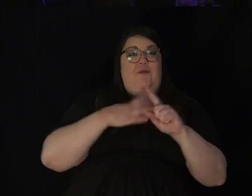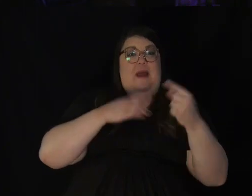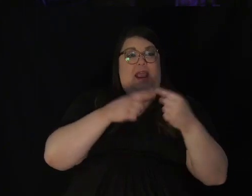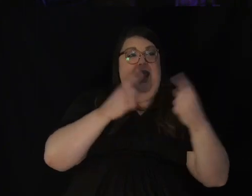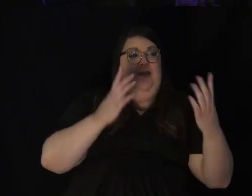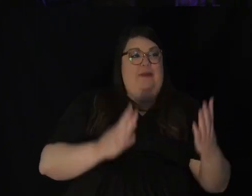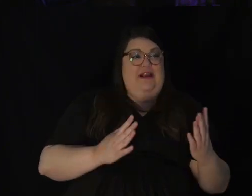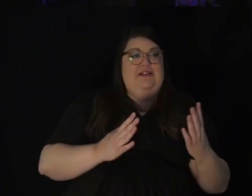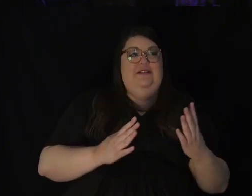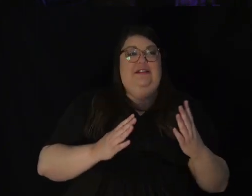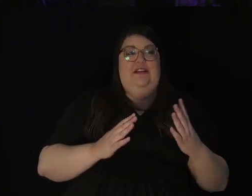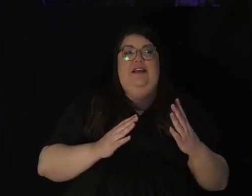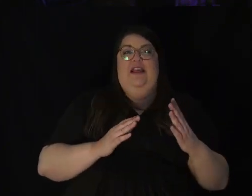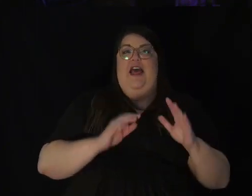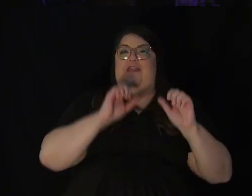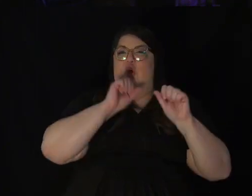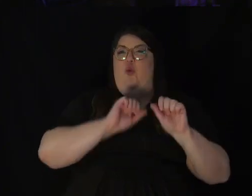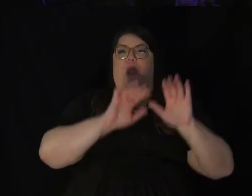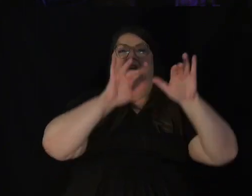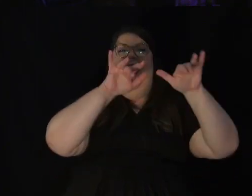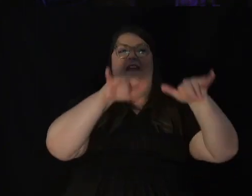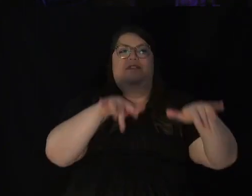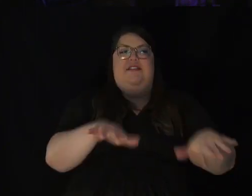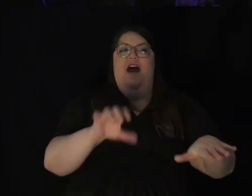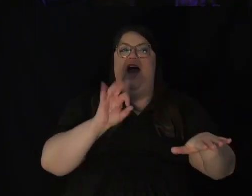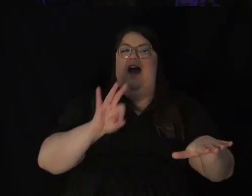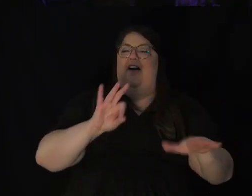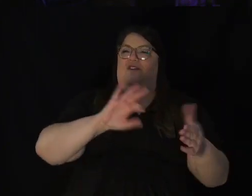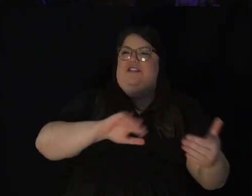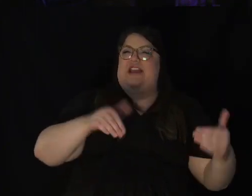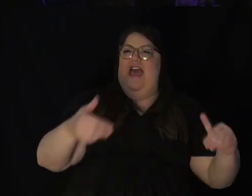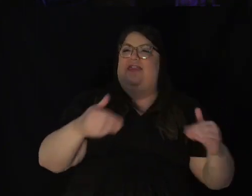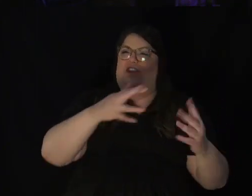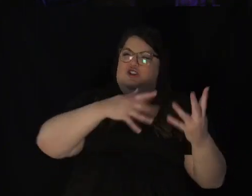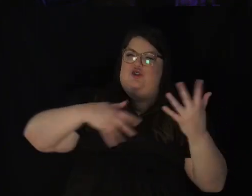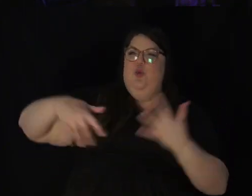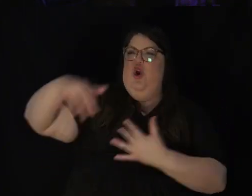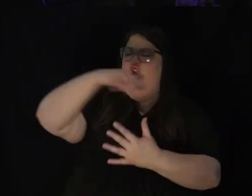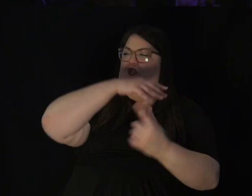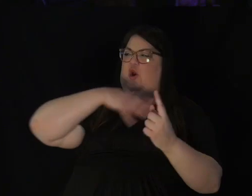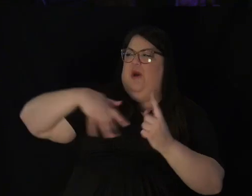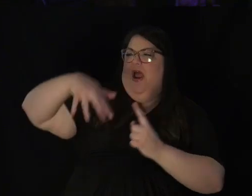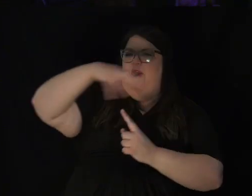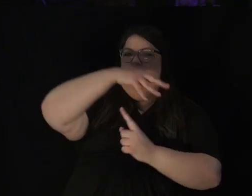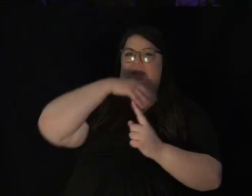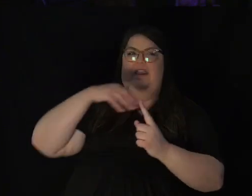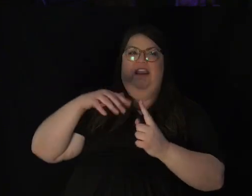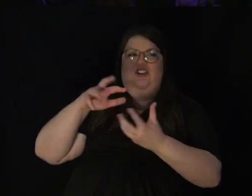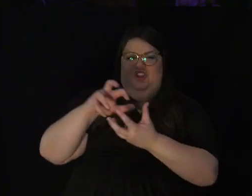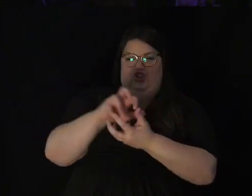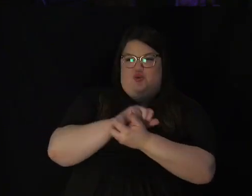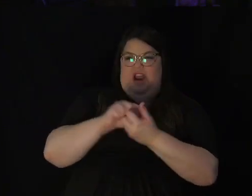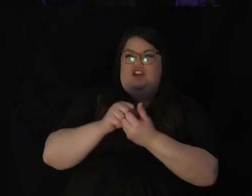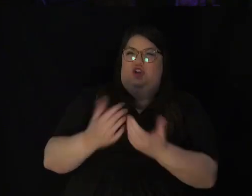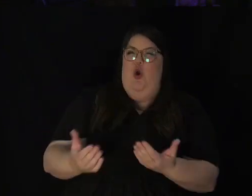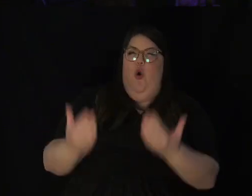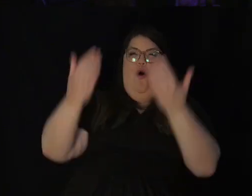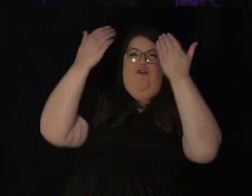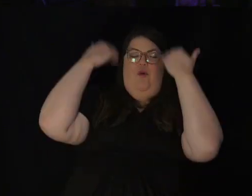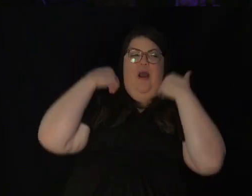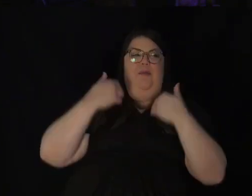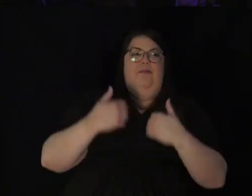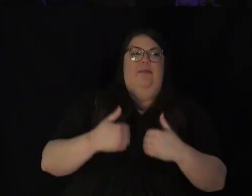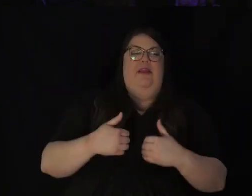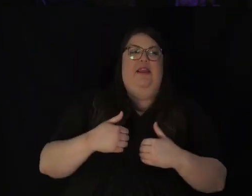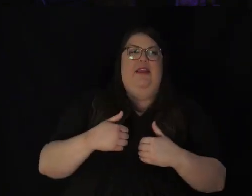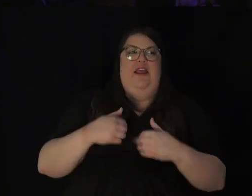The waves of death swirled about me, the torrents of destruction overwhelmed me. The cords